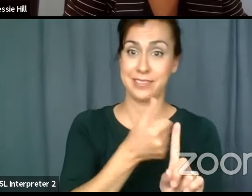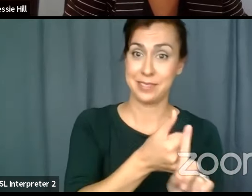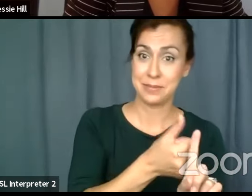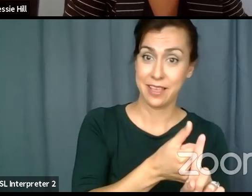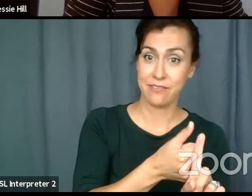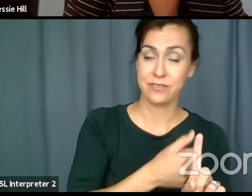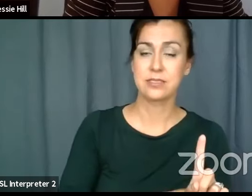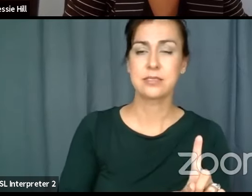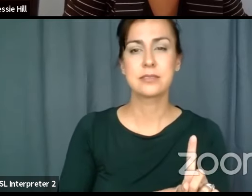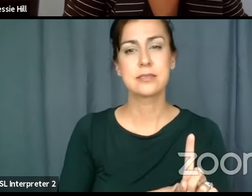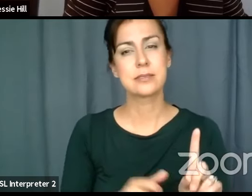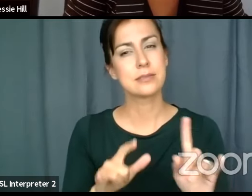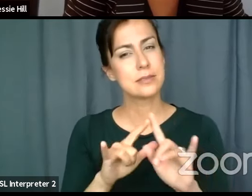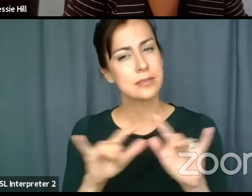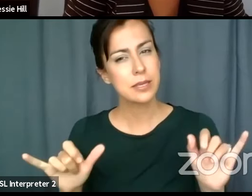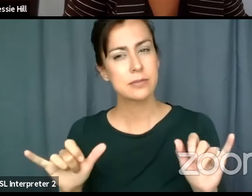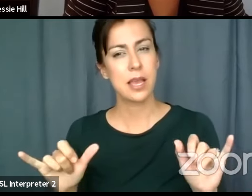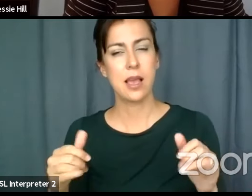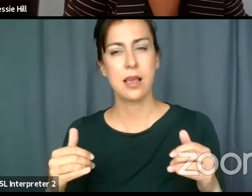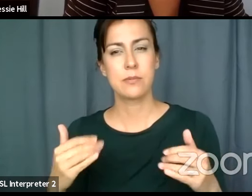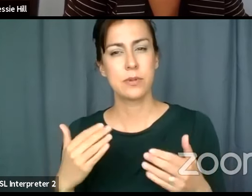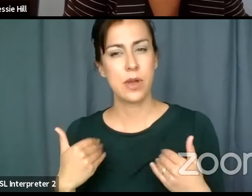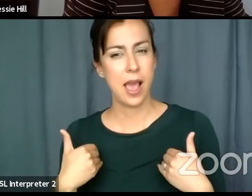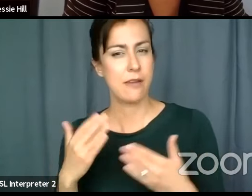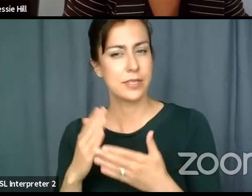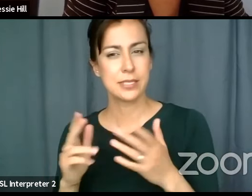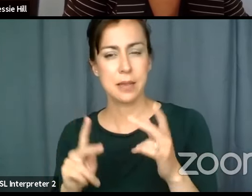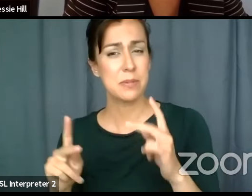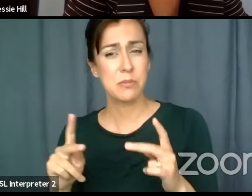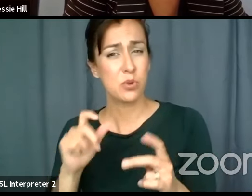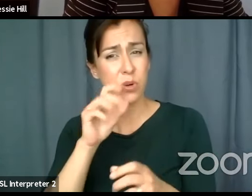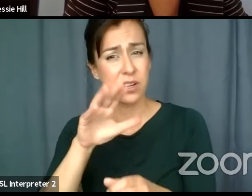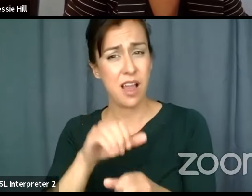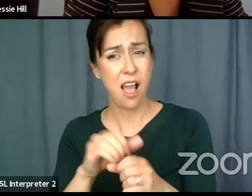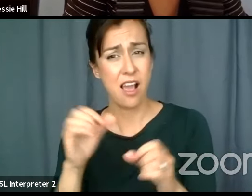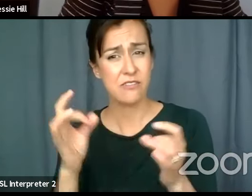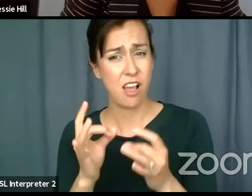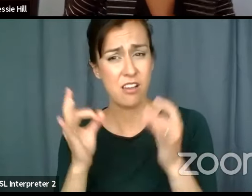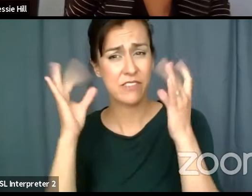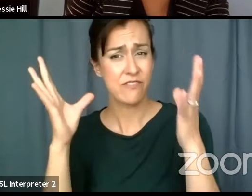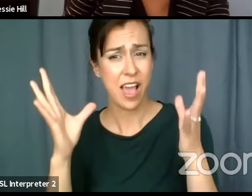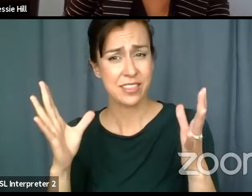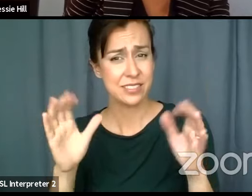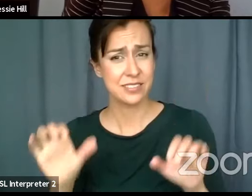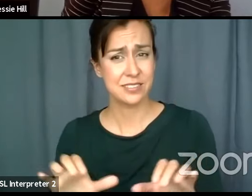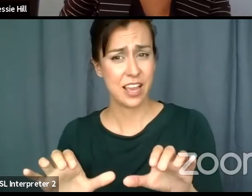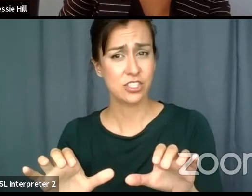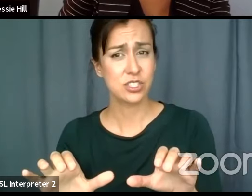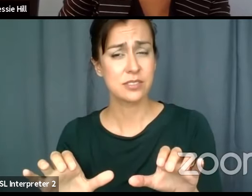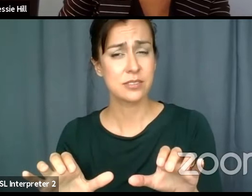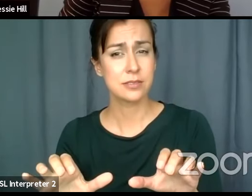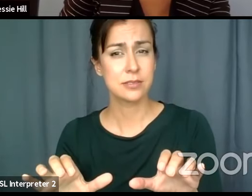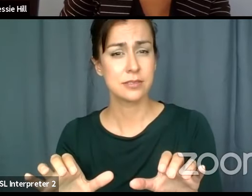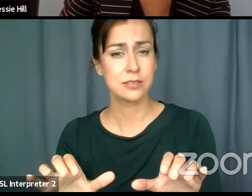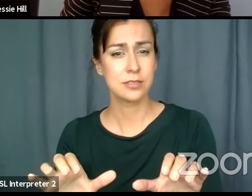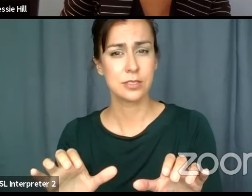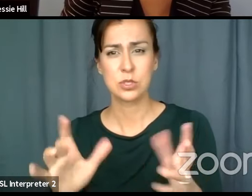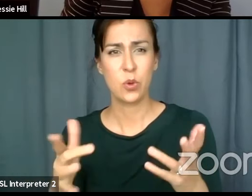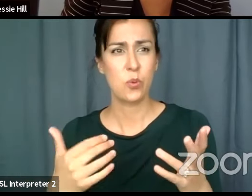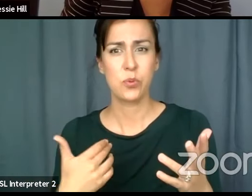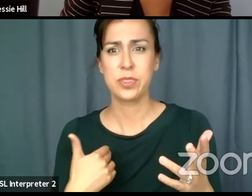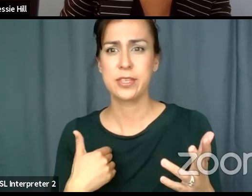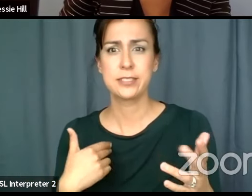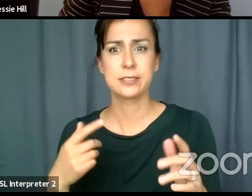But in the meantime, you have people who are not engaging in violent acts. And so this notion of the indiscriminate use